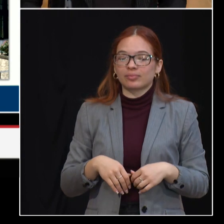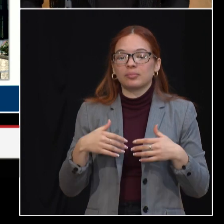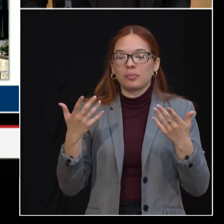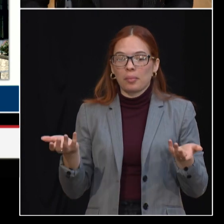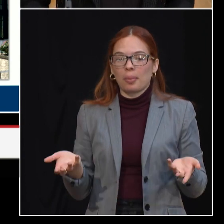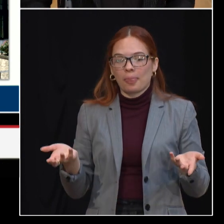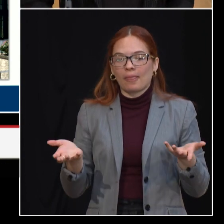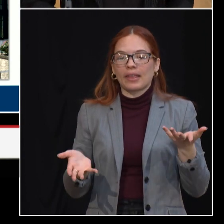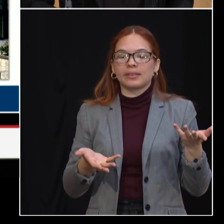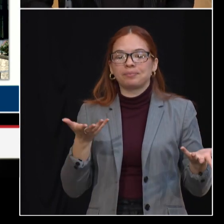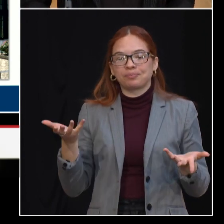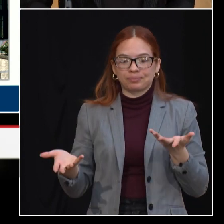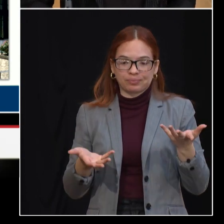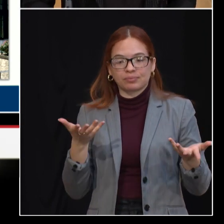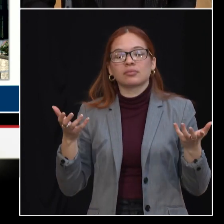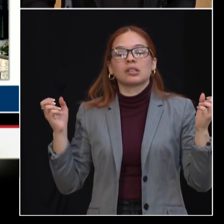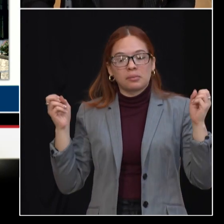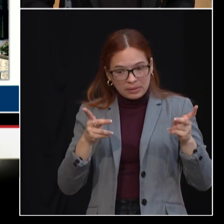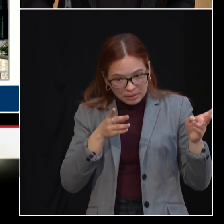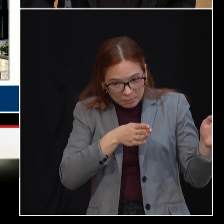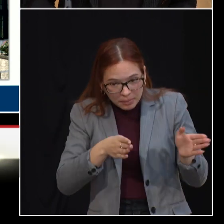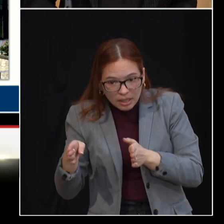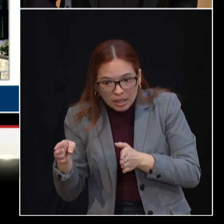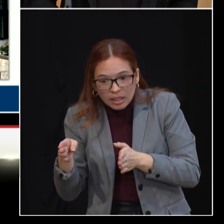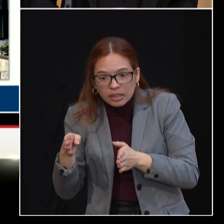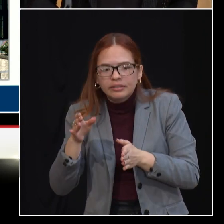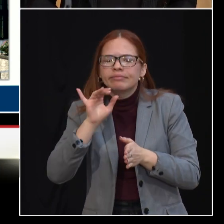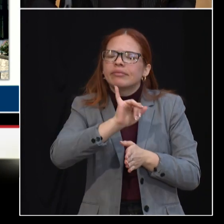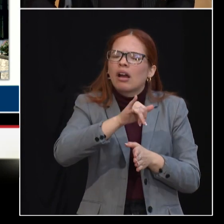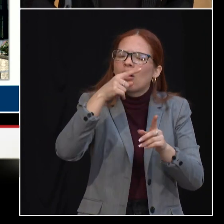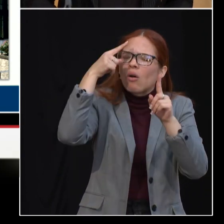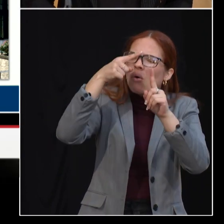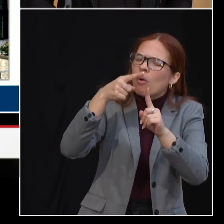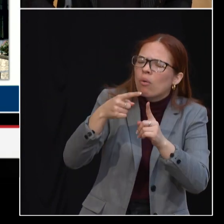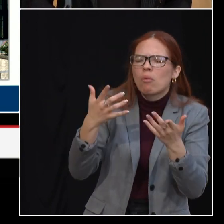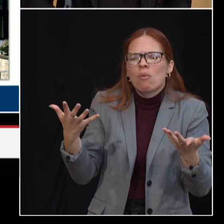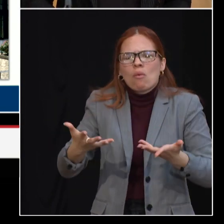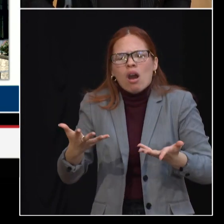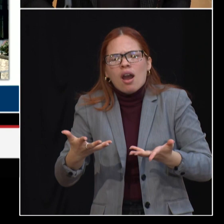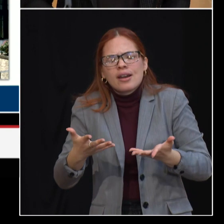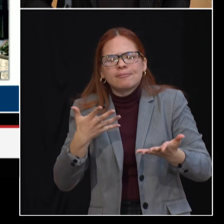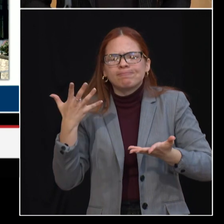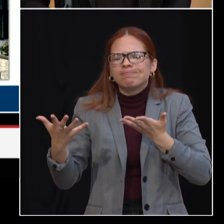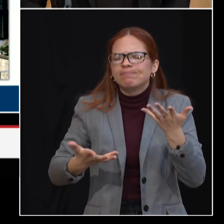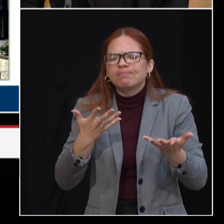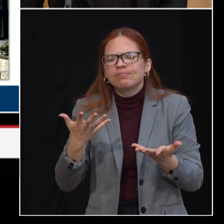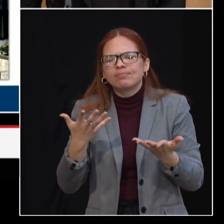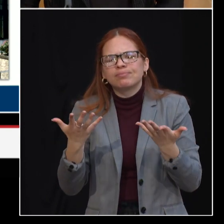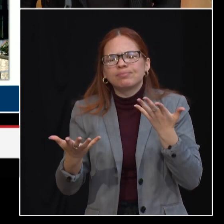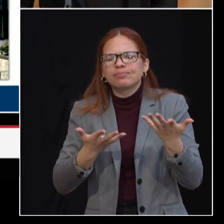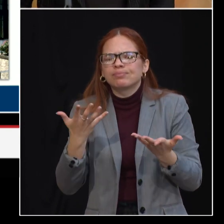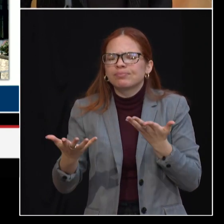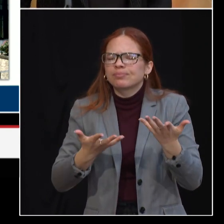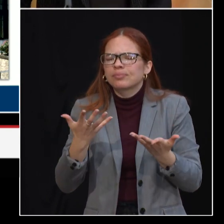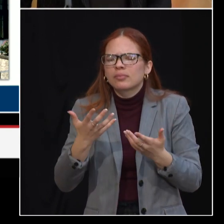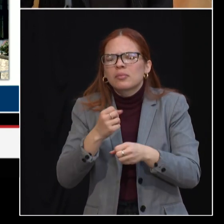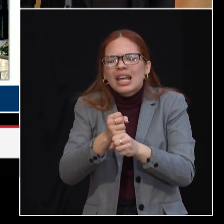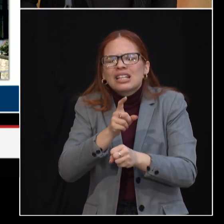So the comeback plan also sets goals around eliminating key amenity gaps, including access to